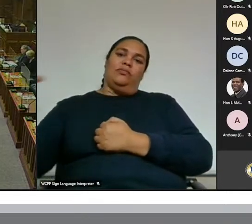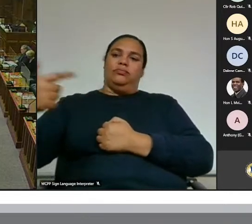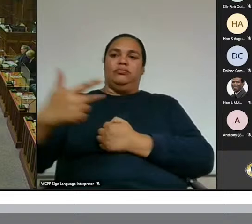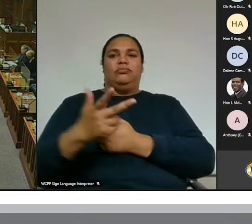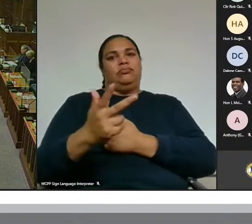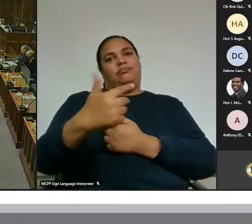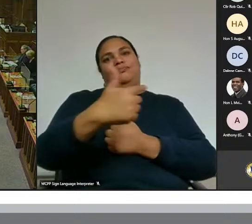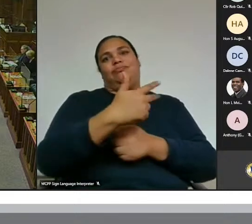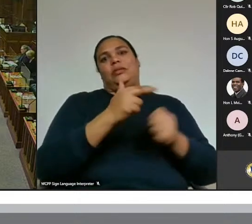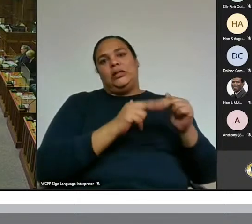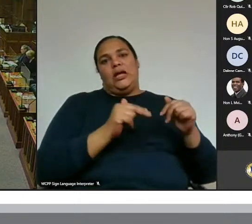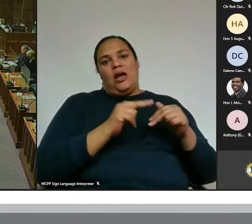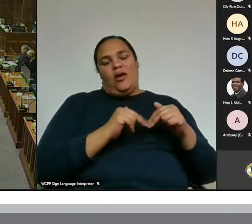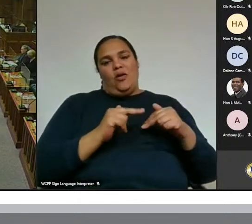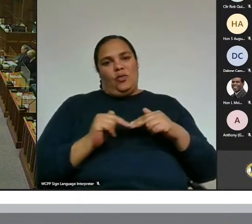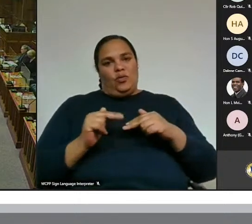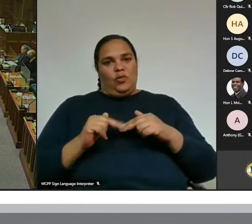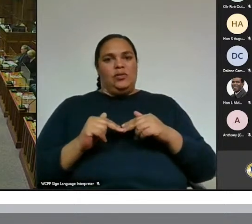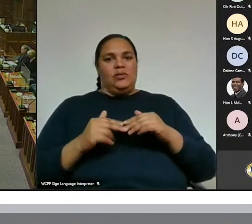town,